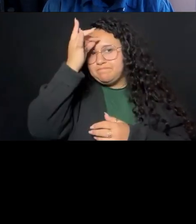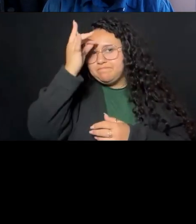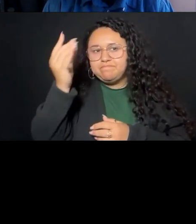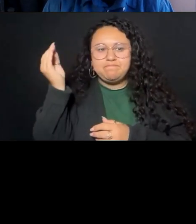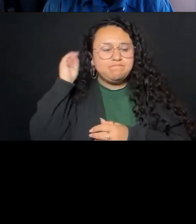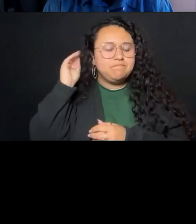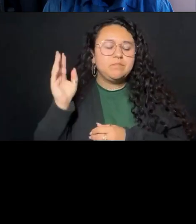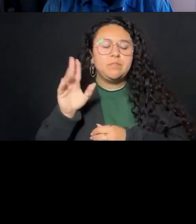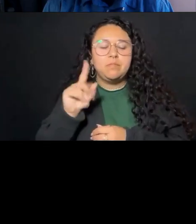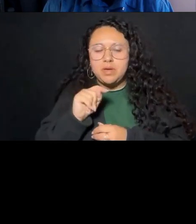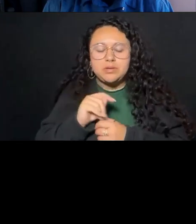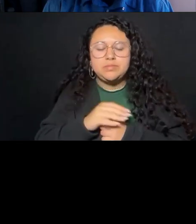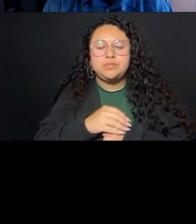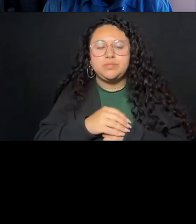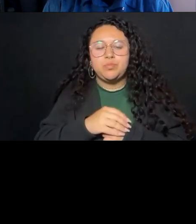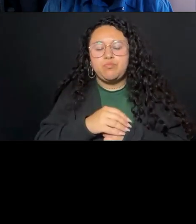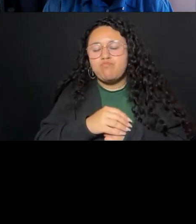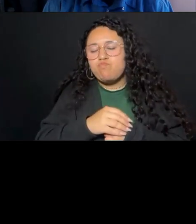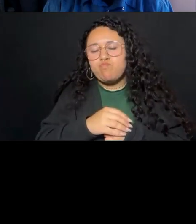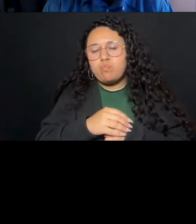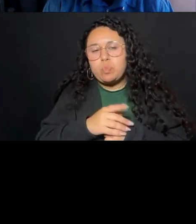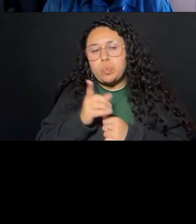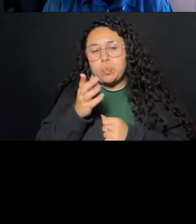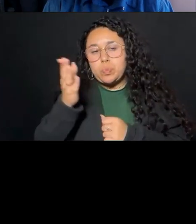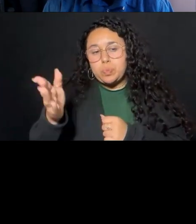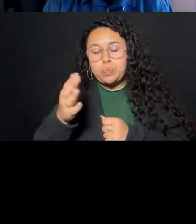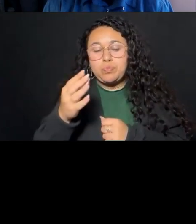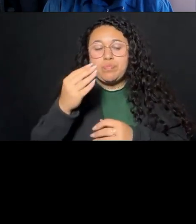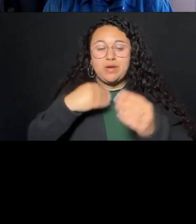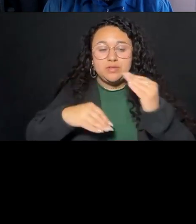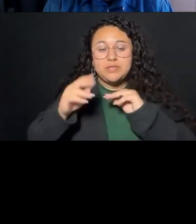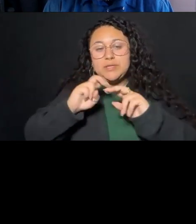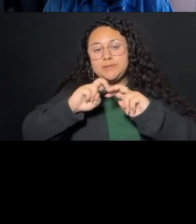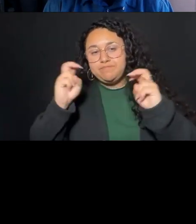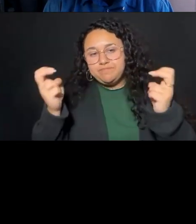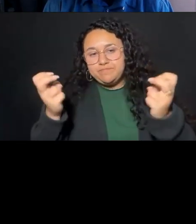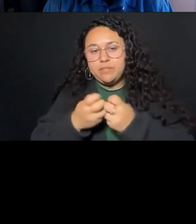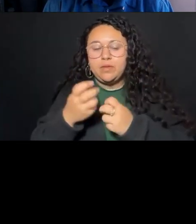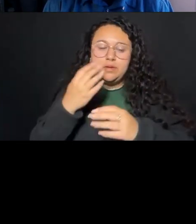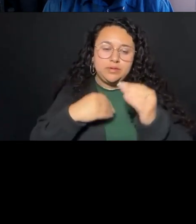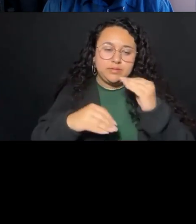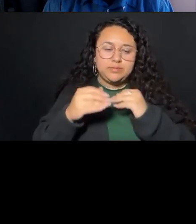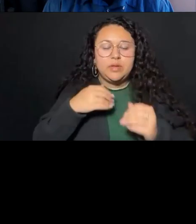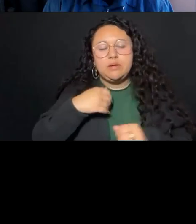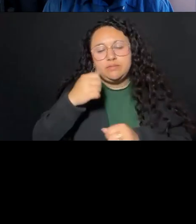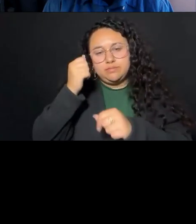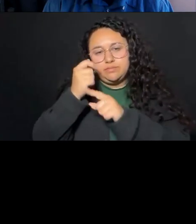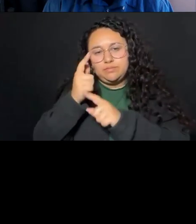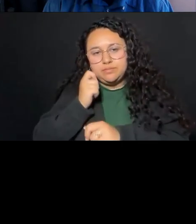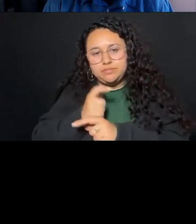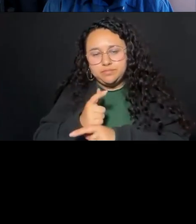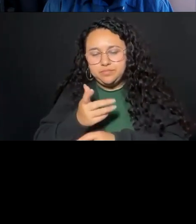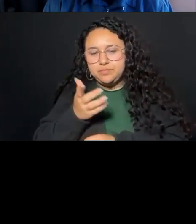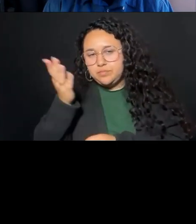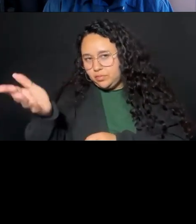Which was, so we were at the dinner table, like eating dinner together. I have siblings, so my siblings were there as